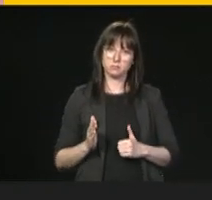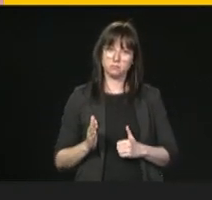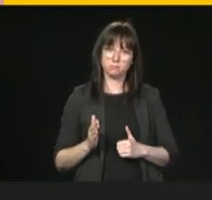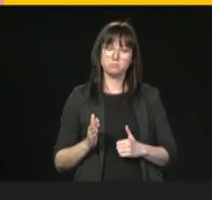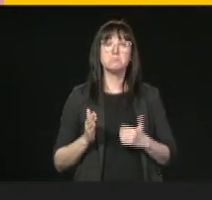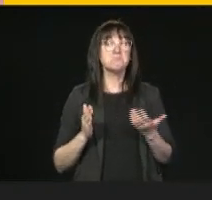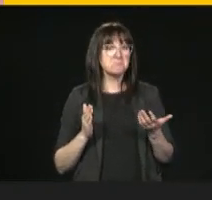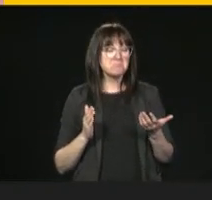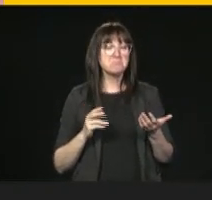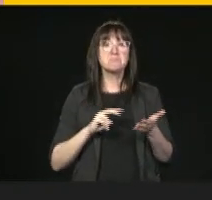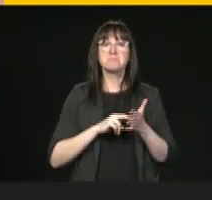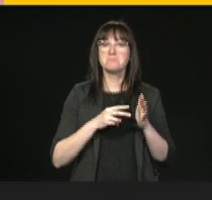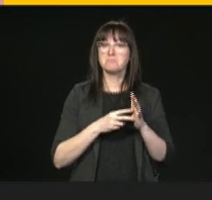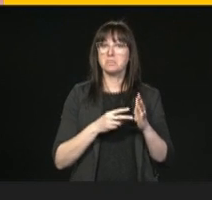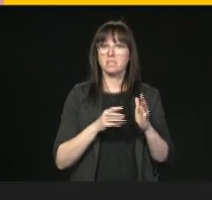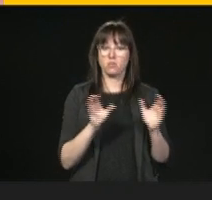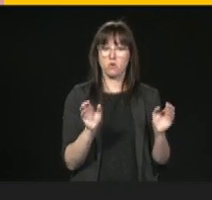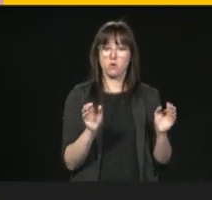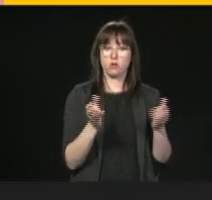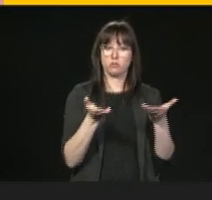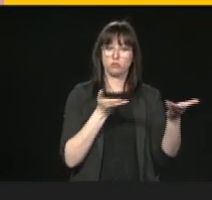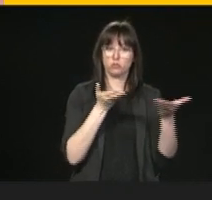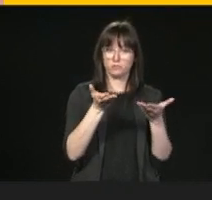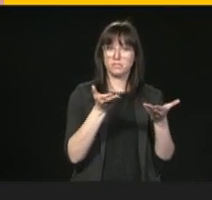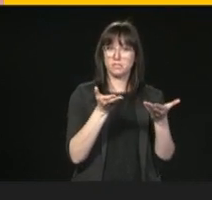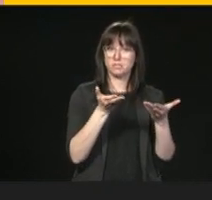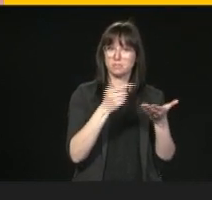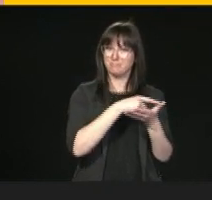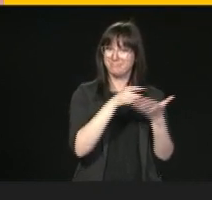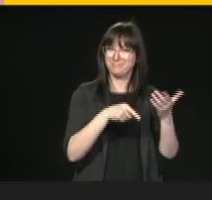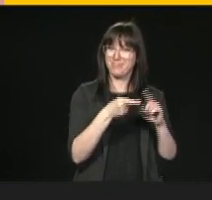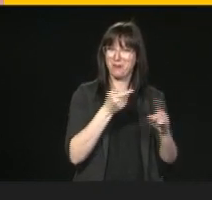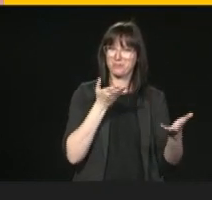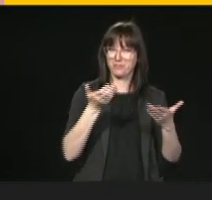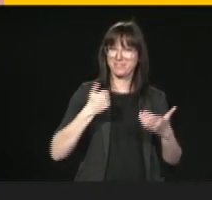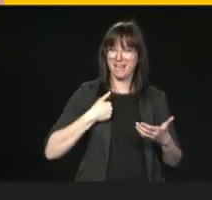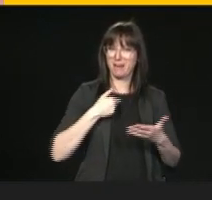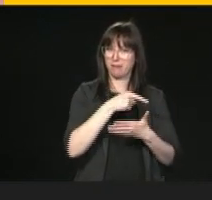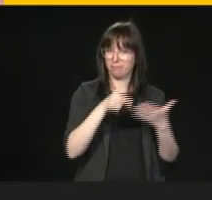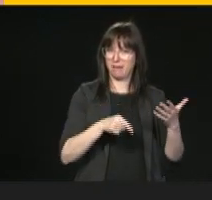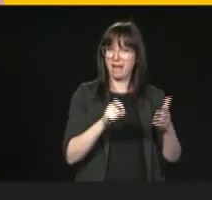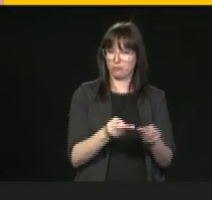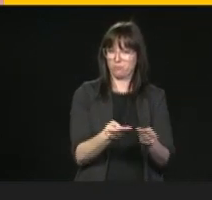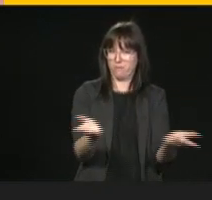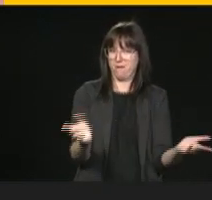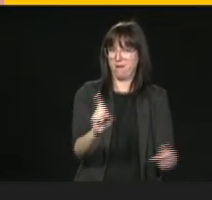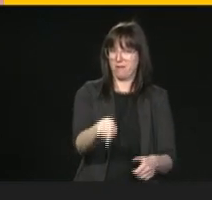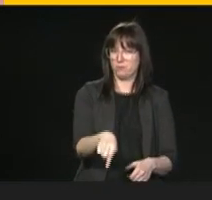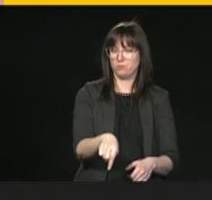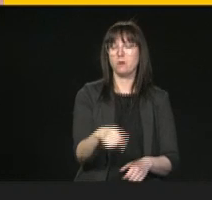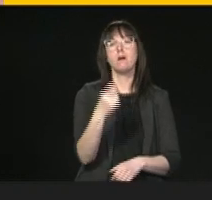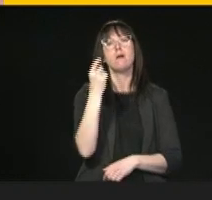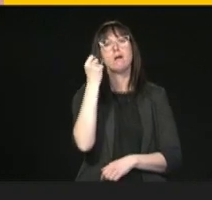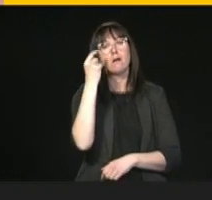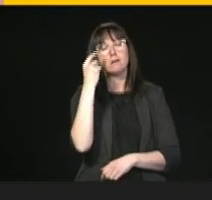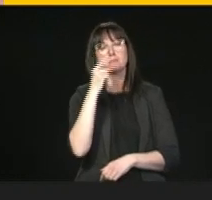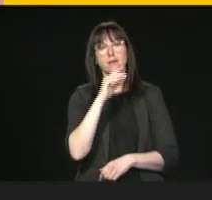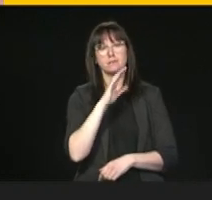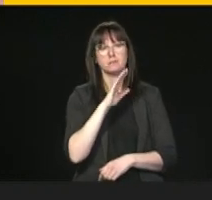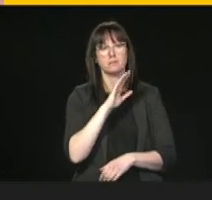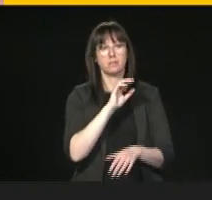services offered by Service Canada. But we also have to protect the health and safety of employees of Service